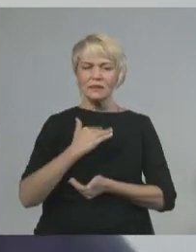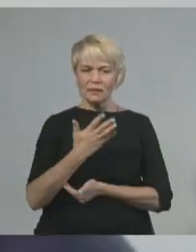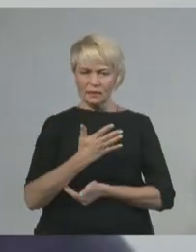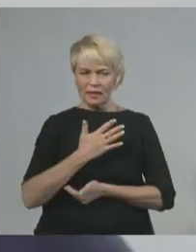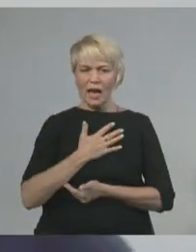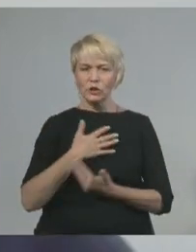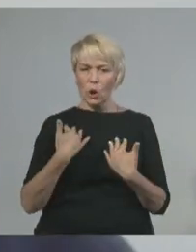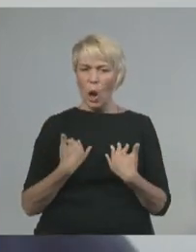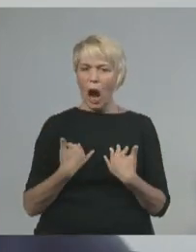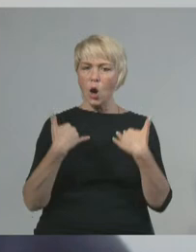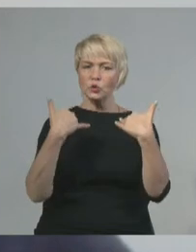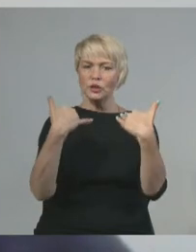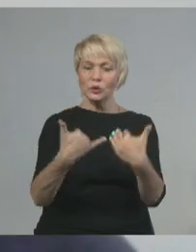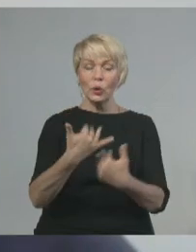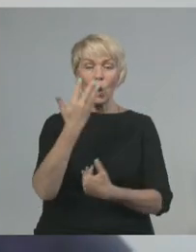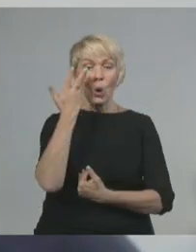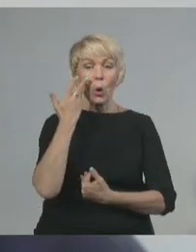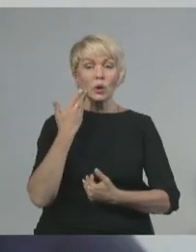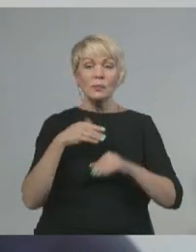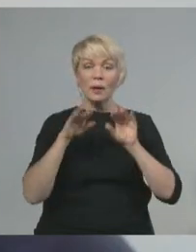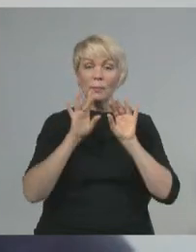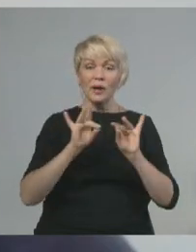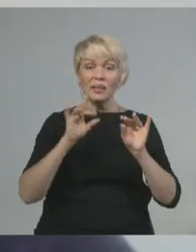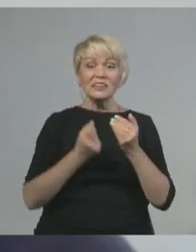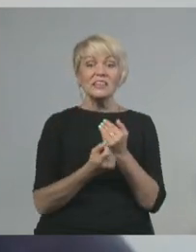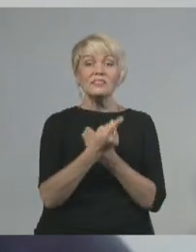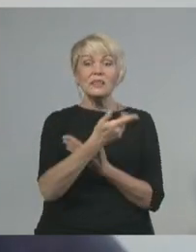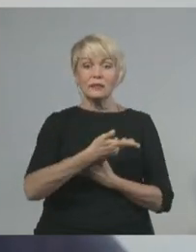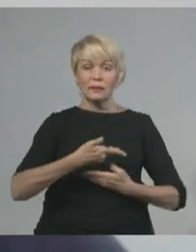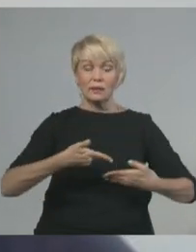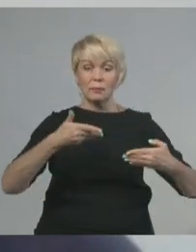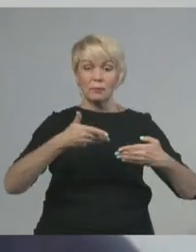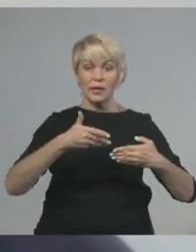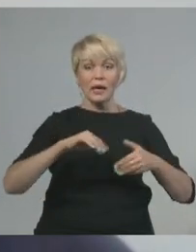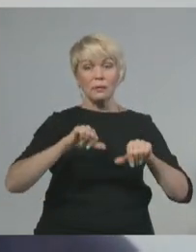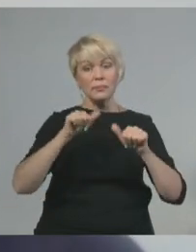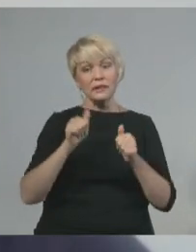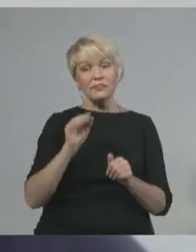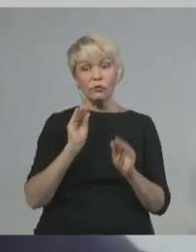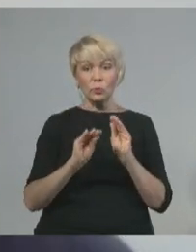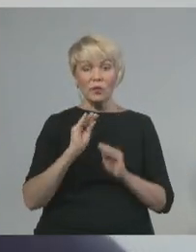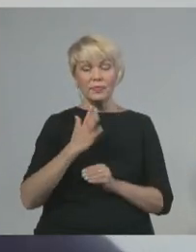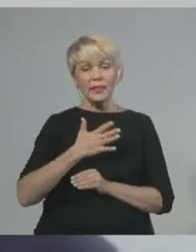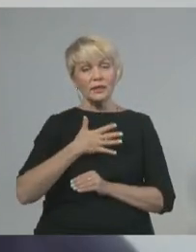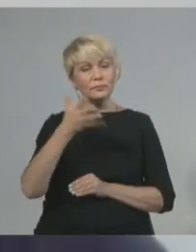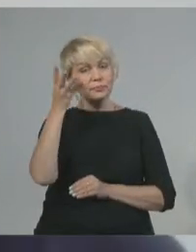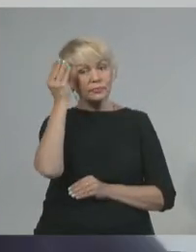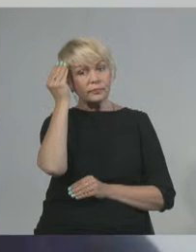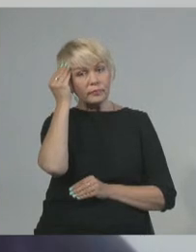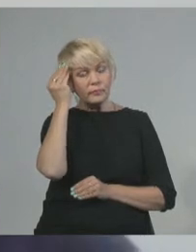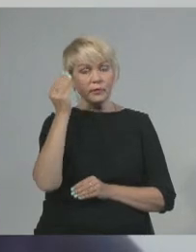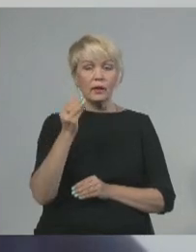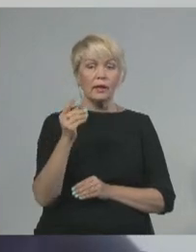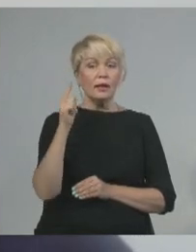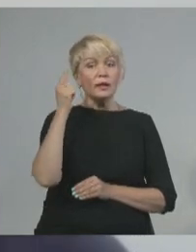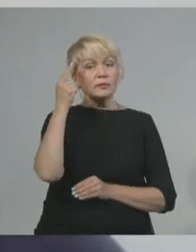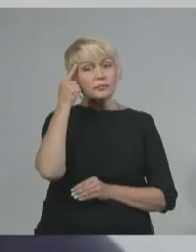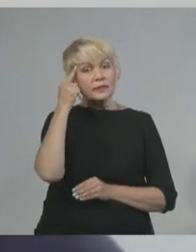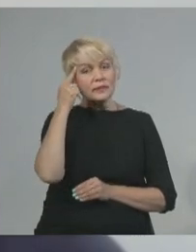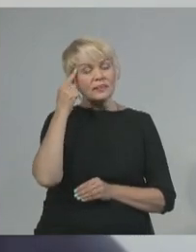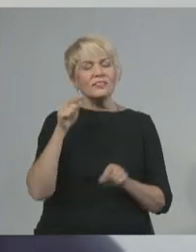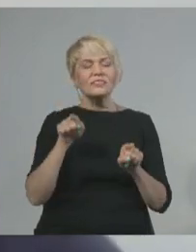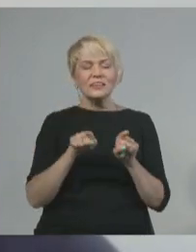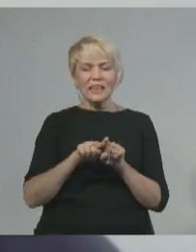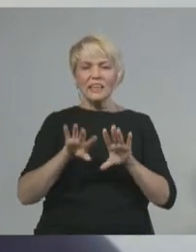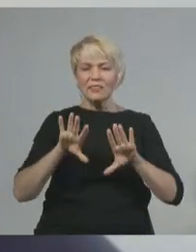from how we have shaped the way we see the world and in in those cases we think it works to open honest